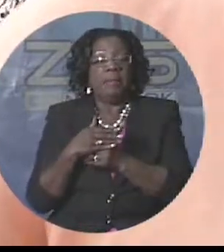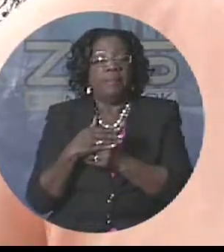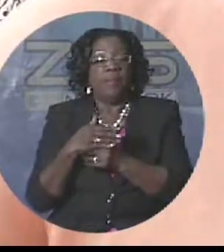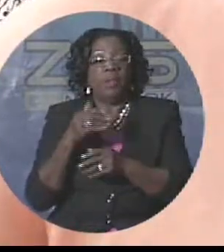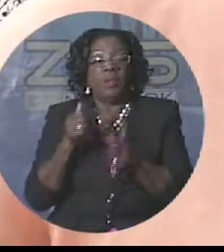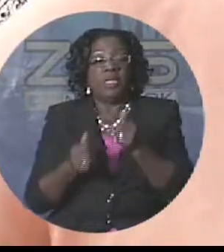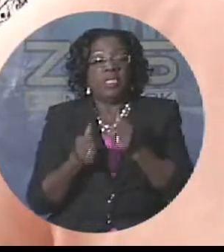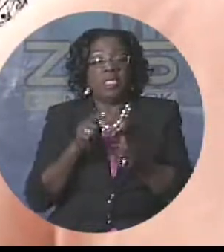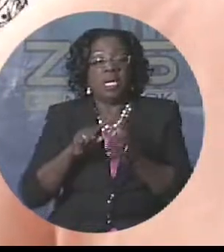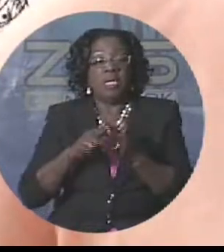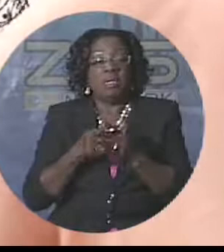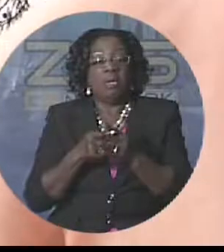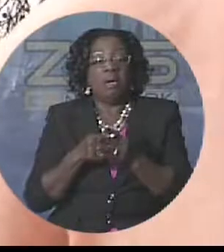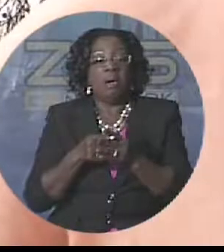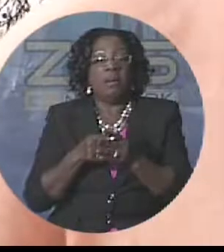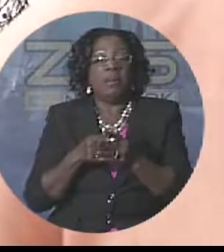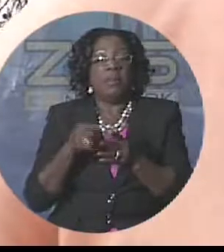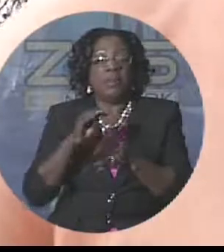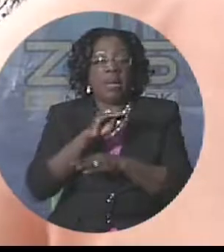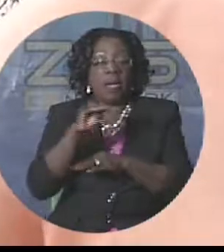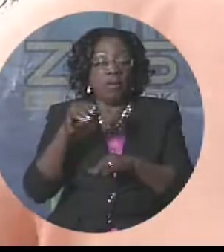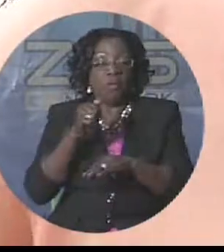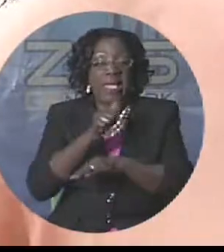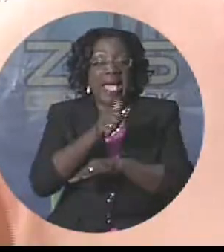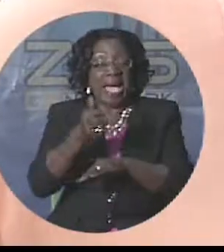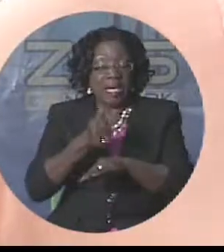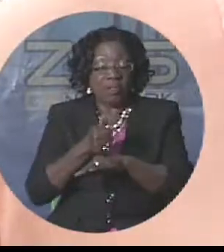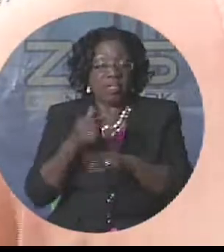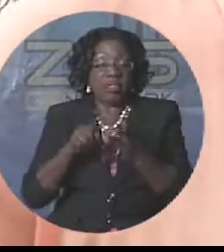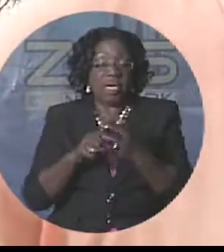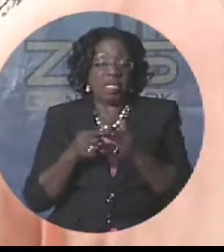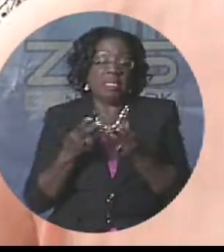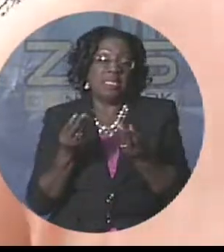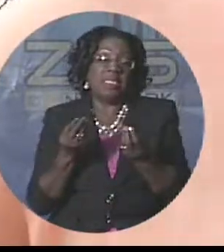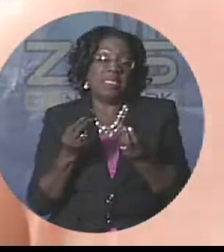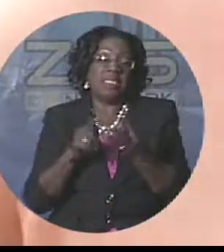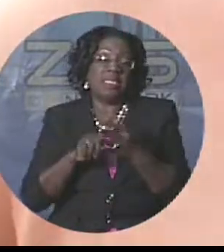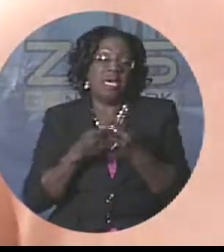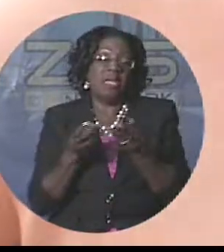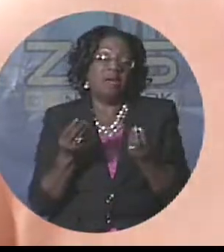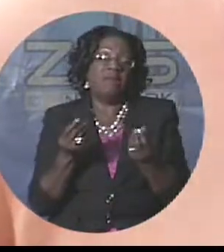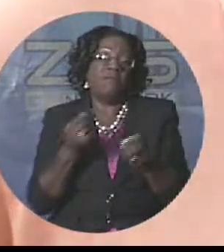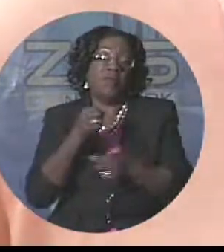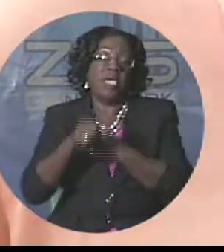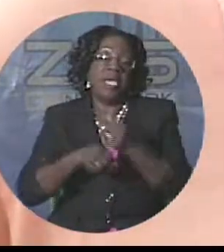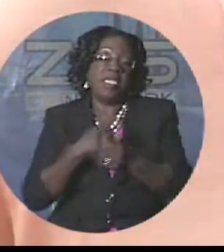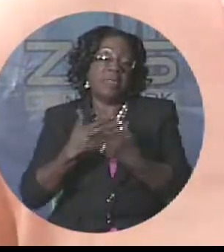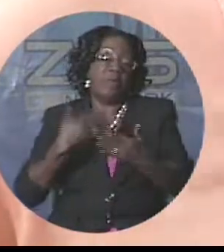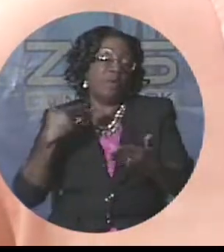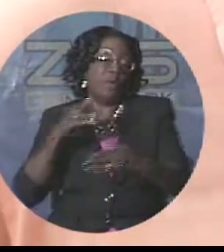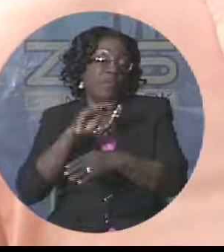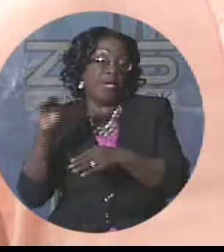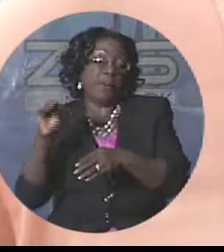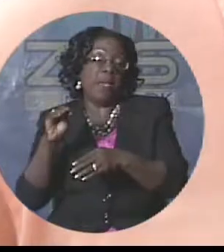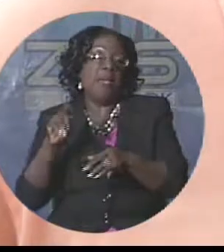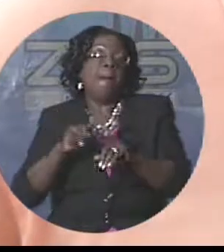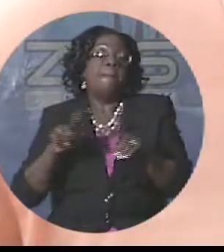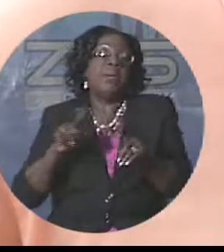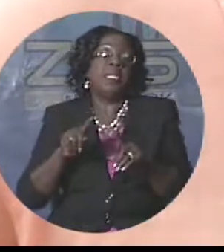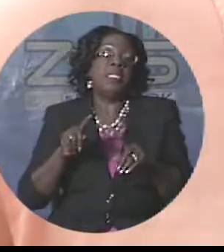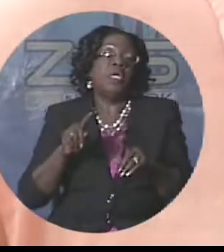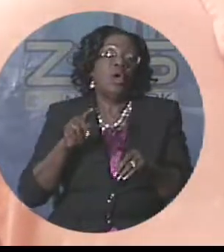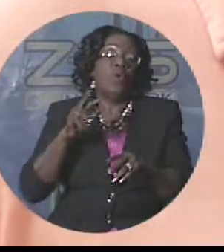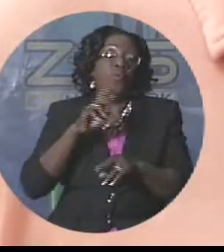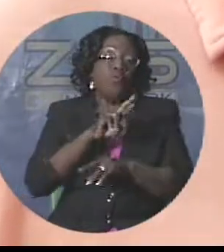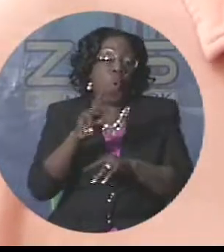which started a couple years before them. But history has it together that Rollville is the oldest regatta in Exuma. Most